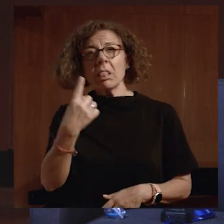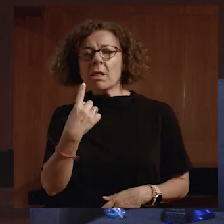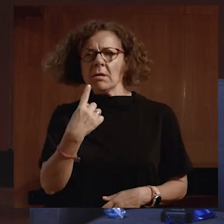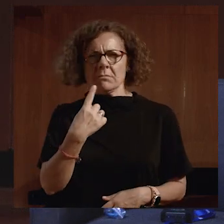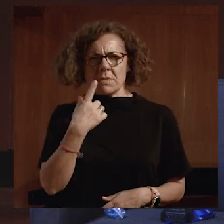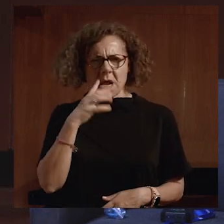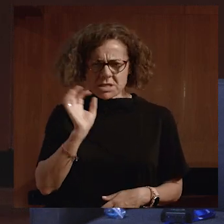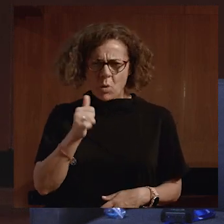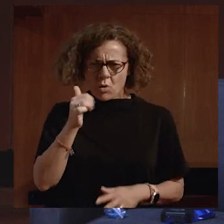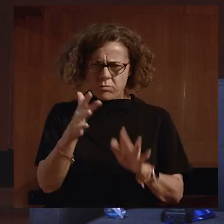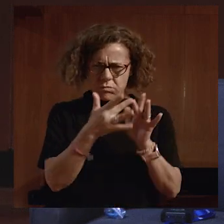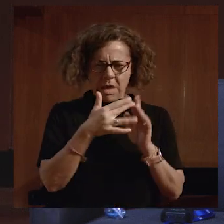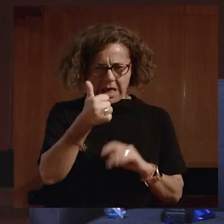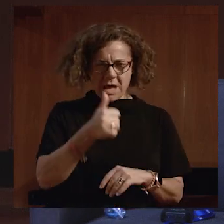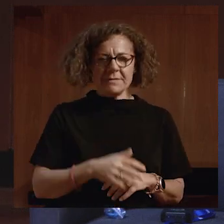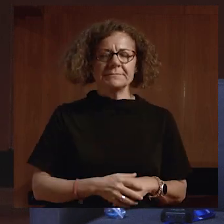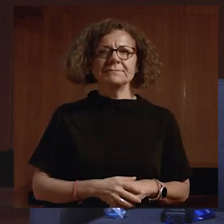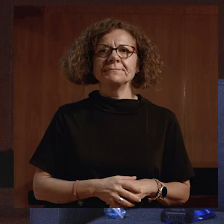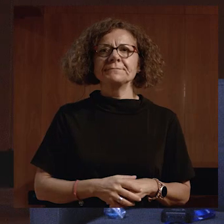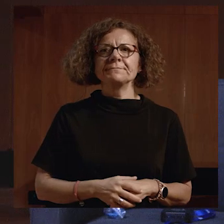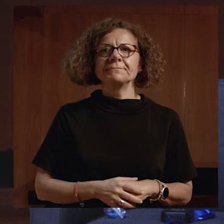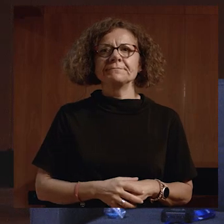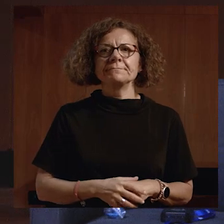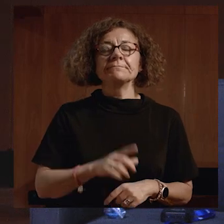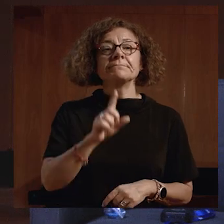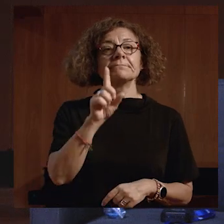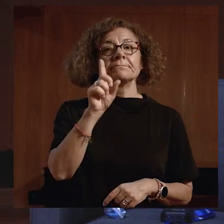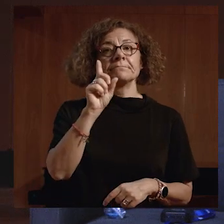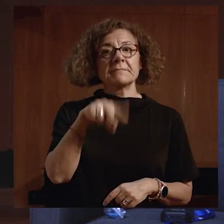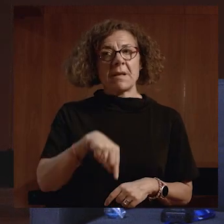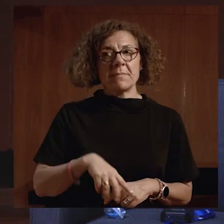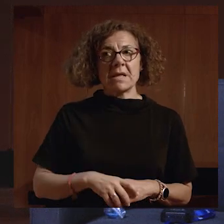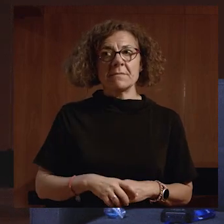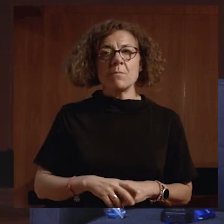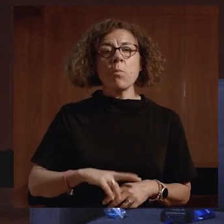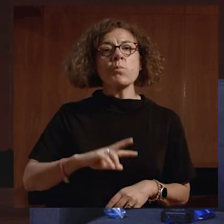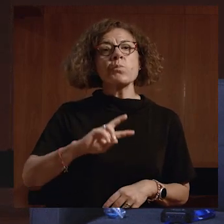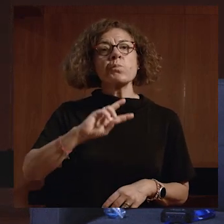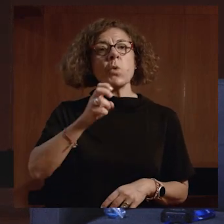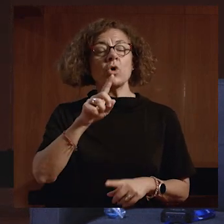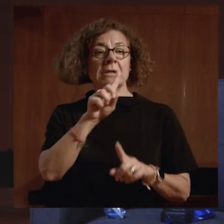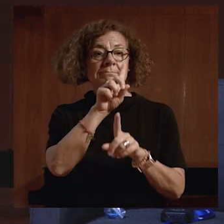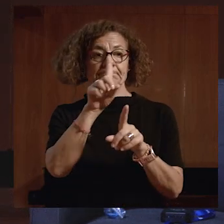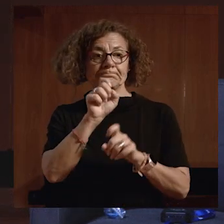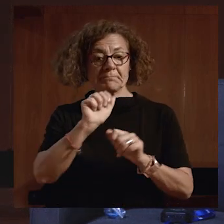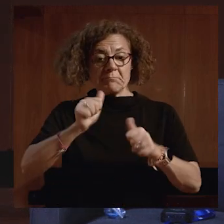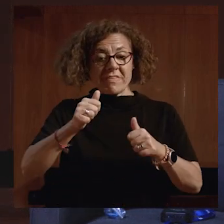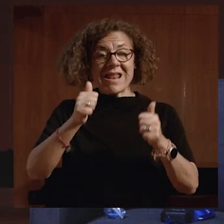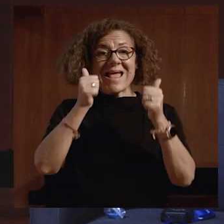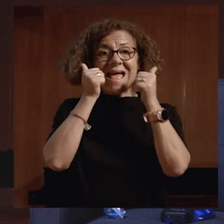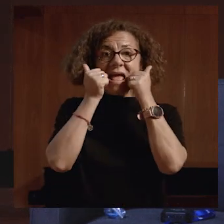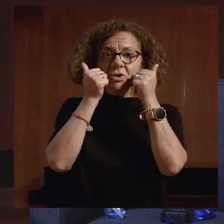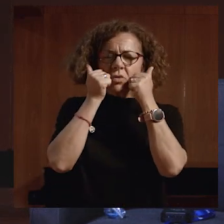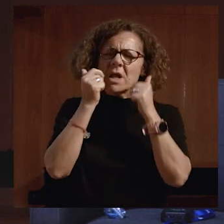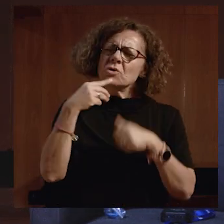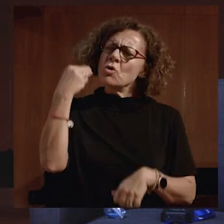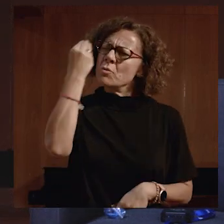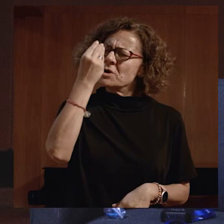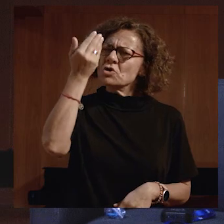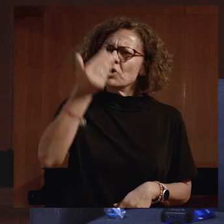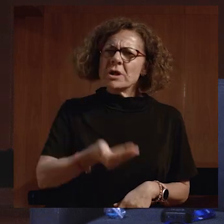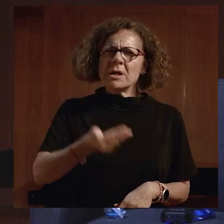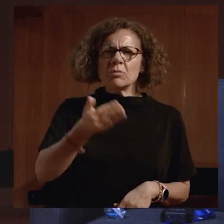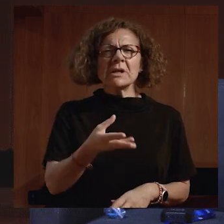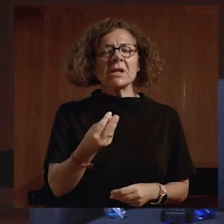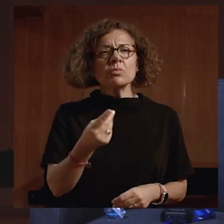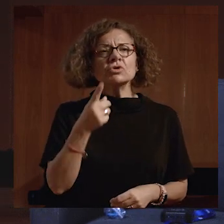Another question, as you're still studying, I think is really important. It's a difficult question, but where do I really want to